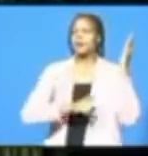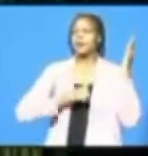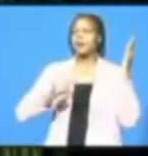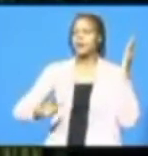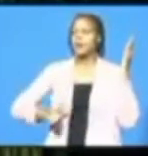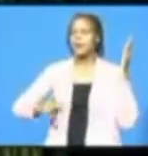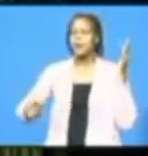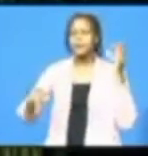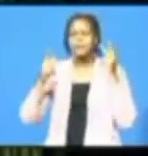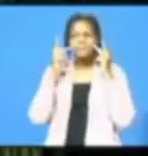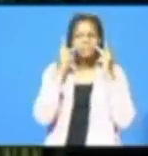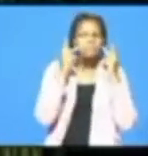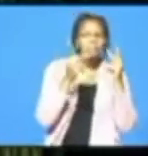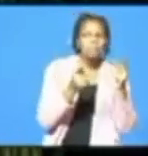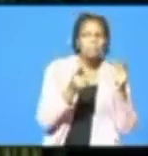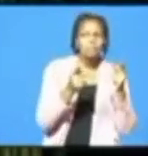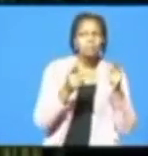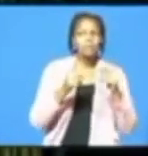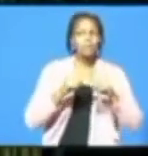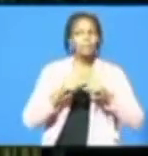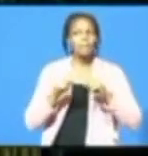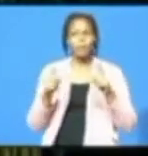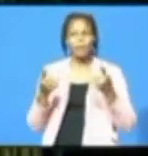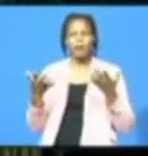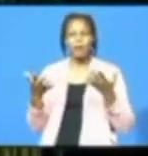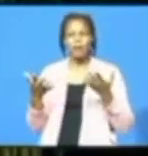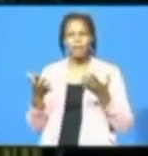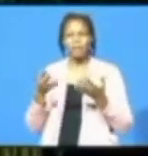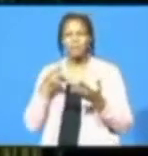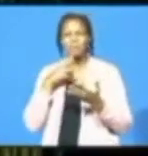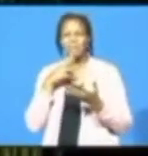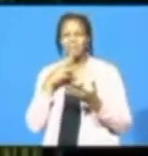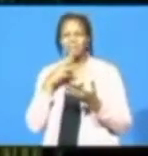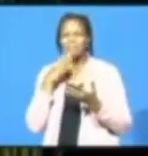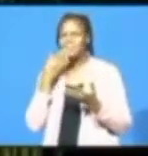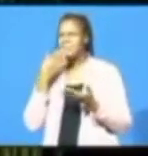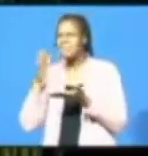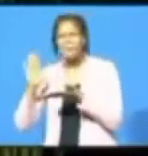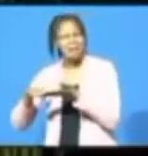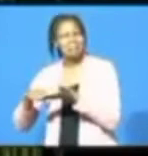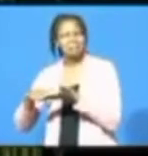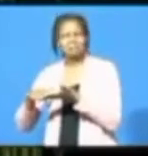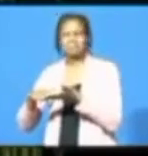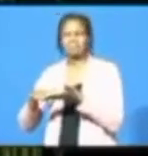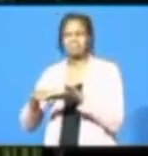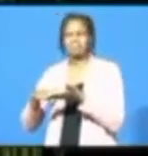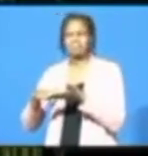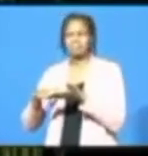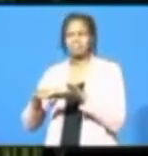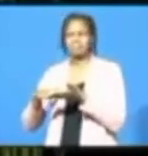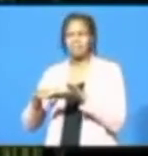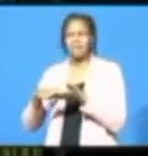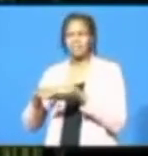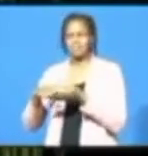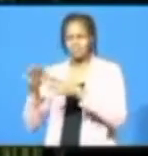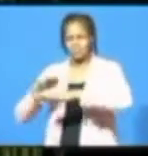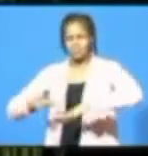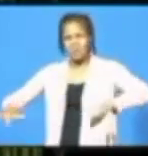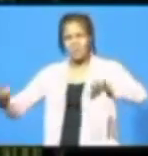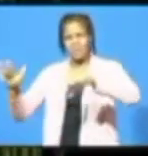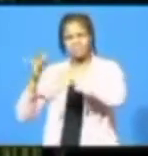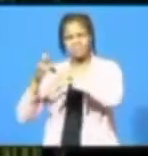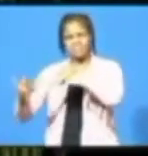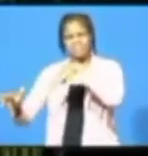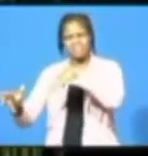the water is bad and the ground is barren. And